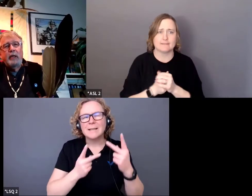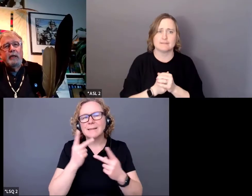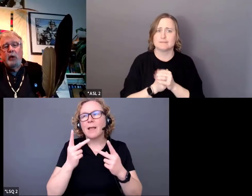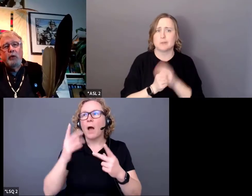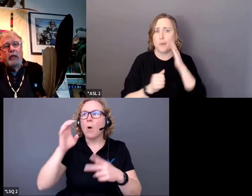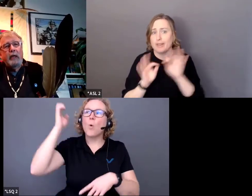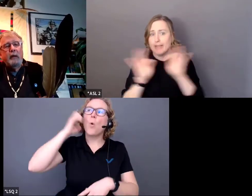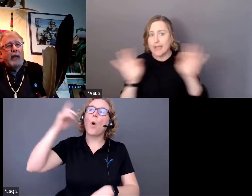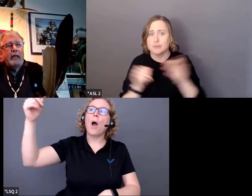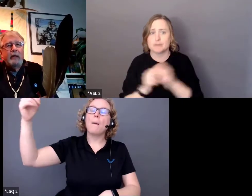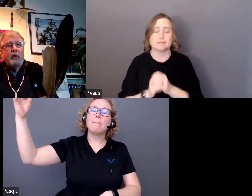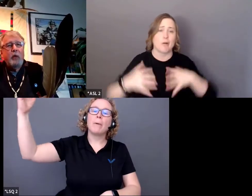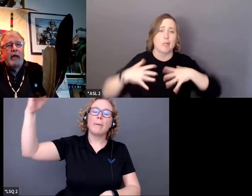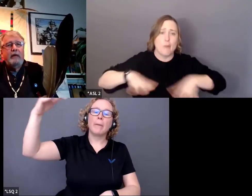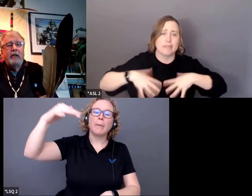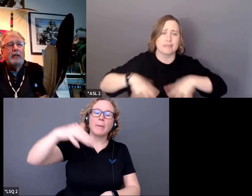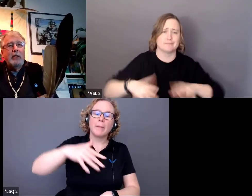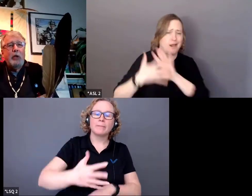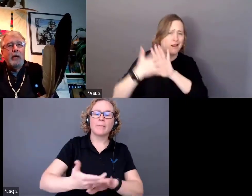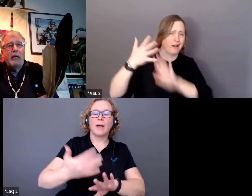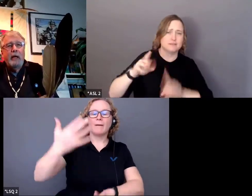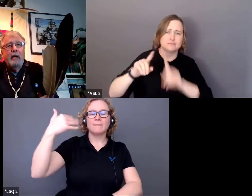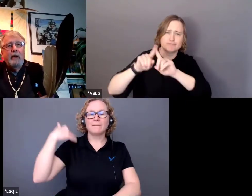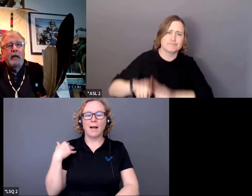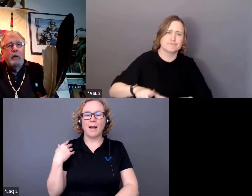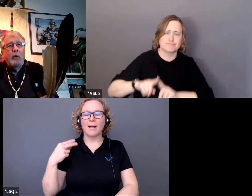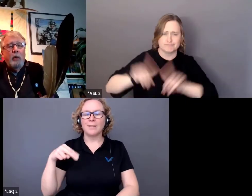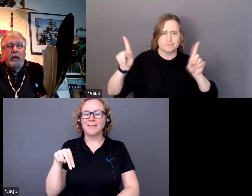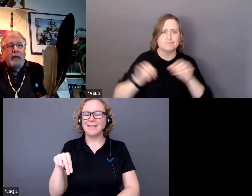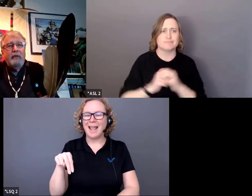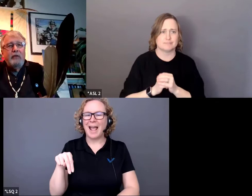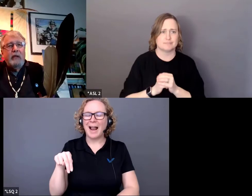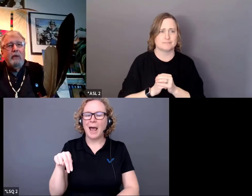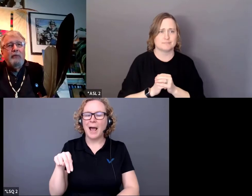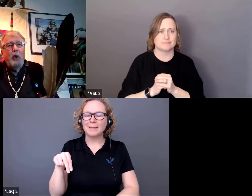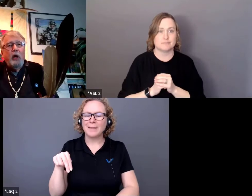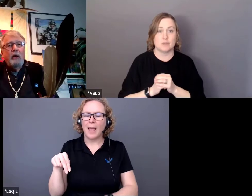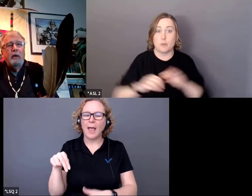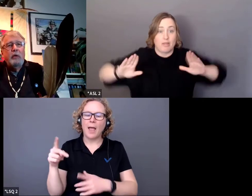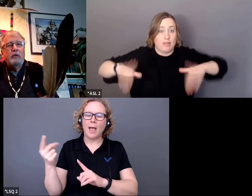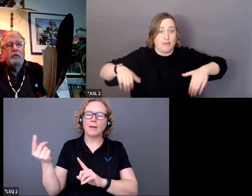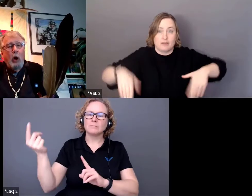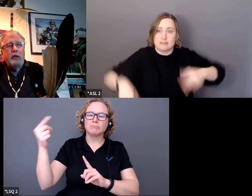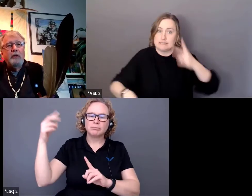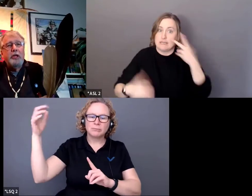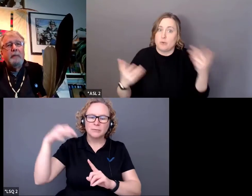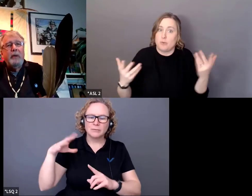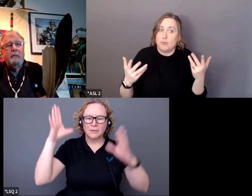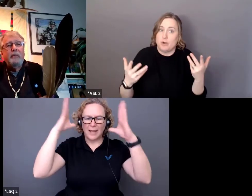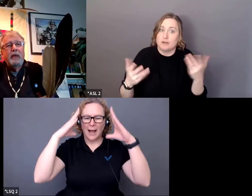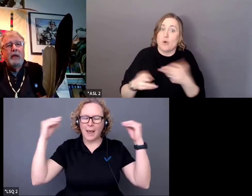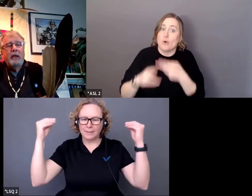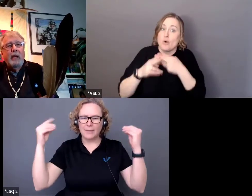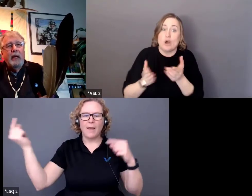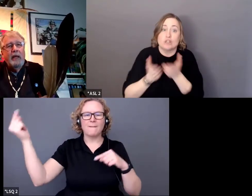language, but in clothing and in many different ways, including what we had never seen before, which was called a